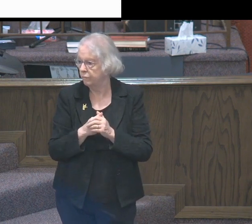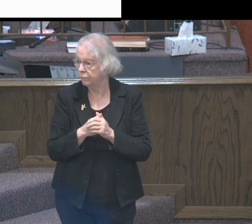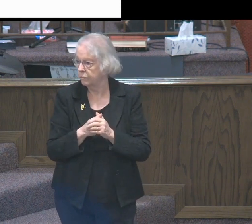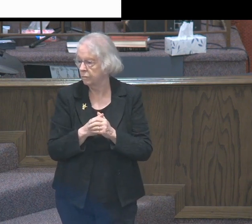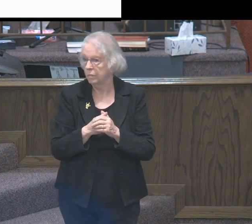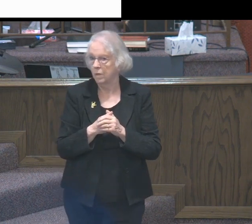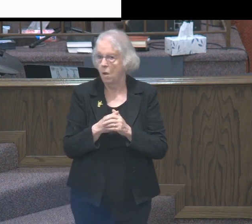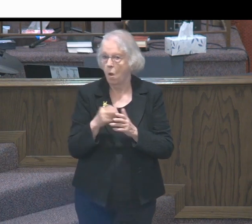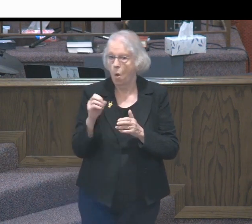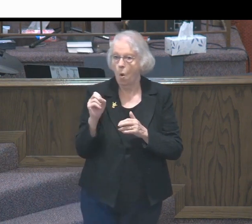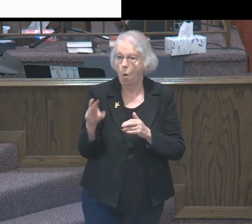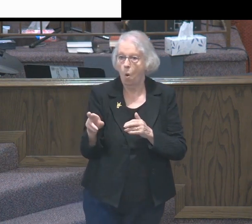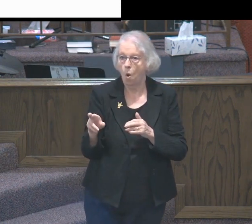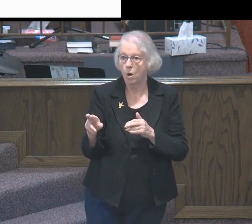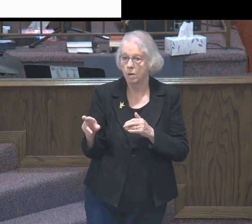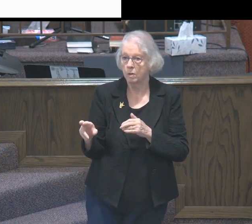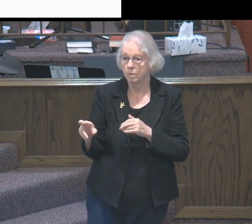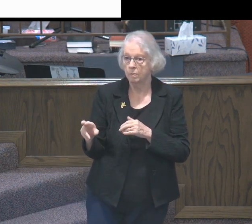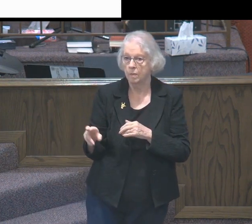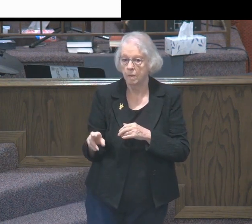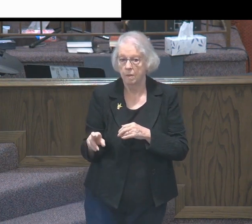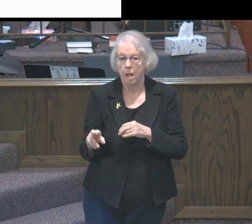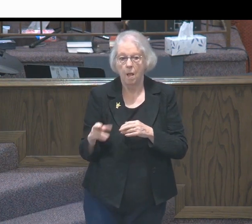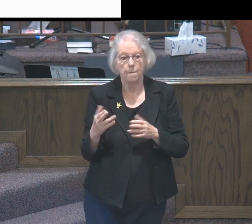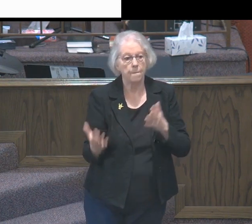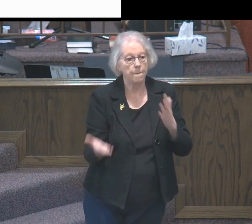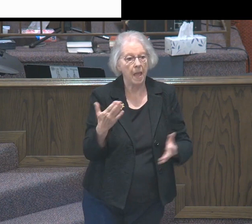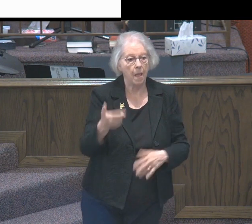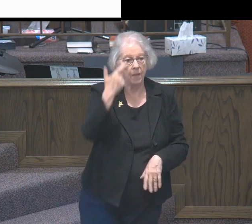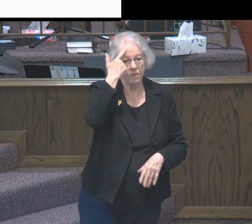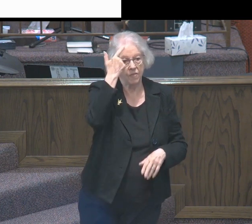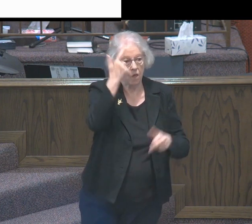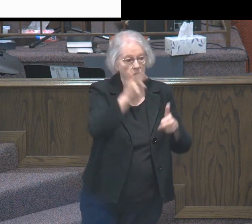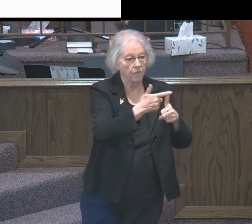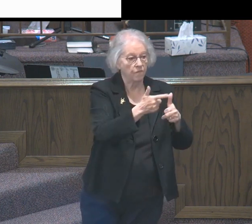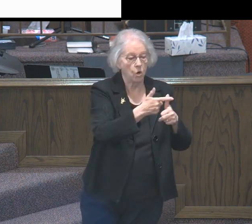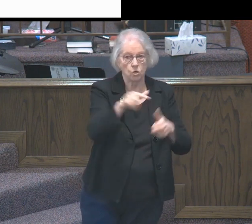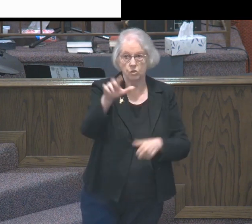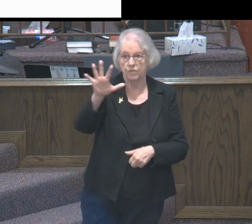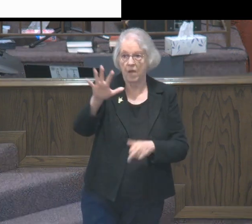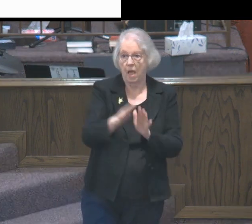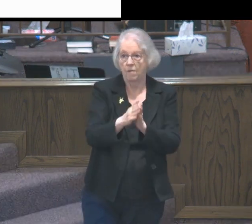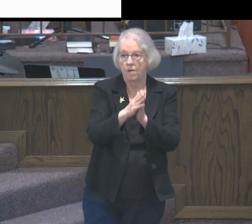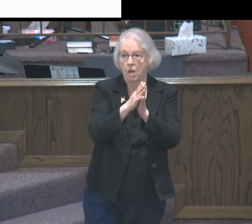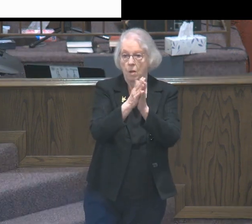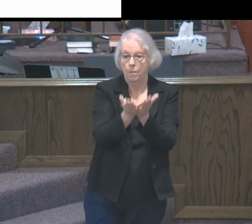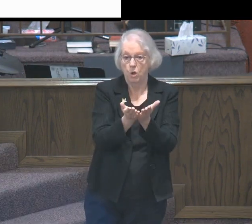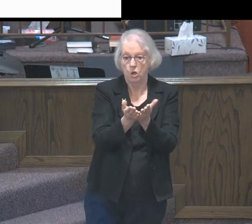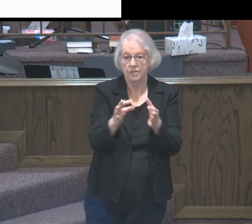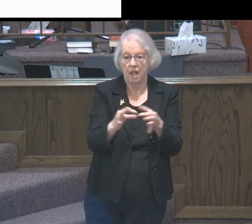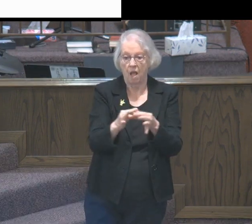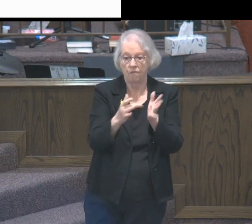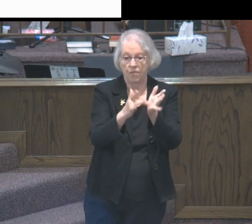Or they understood that to be the first five books of the Bible, the Pentateuch or